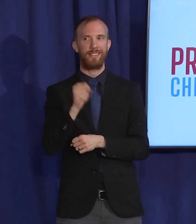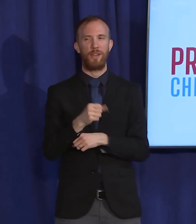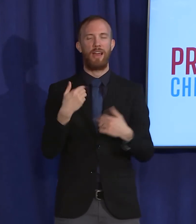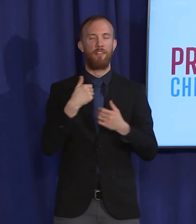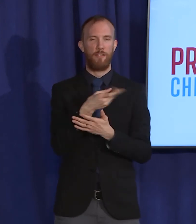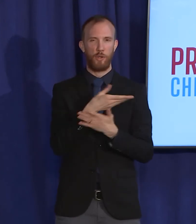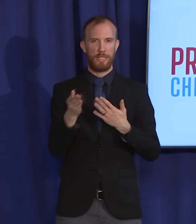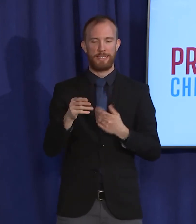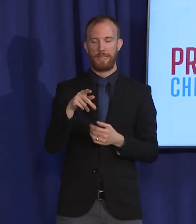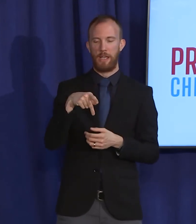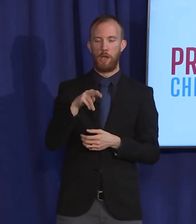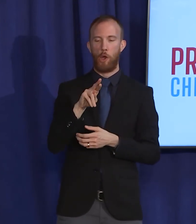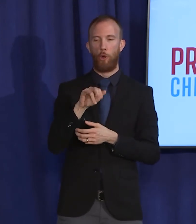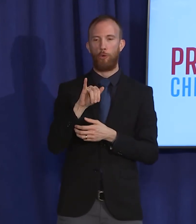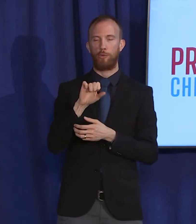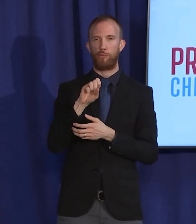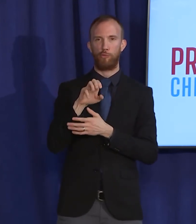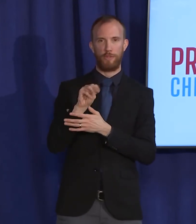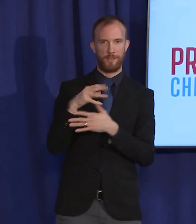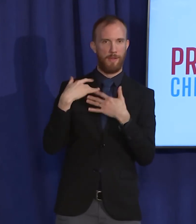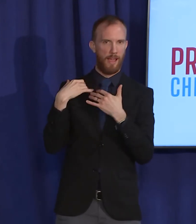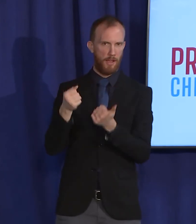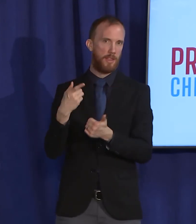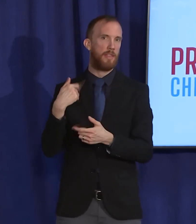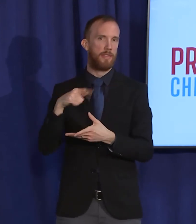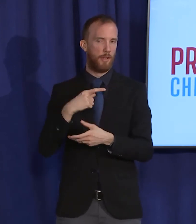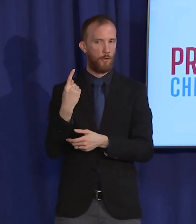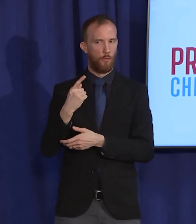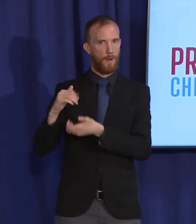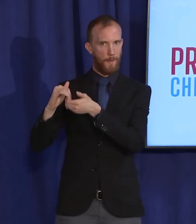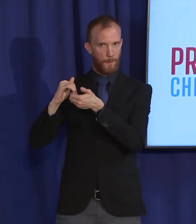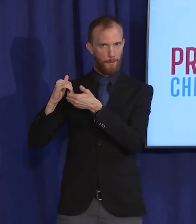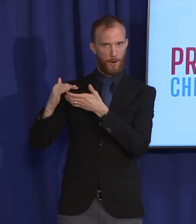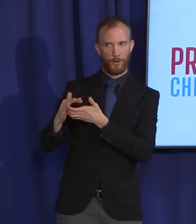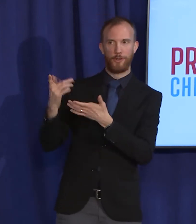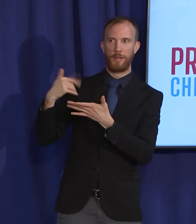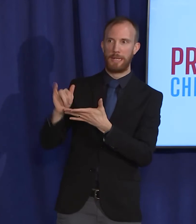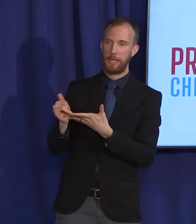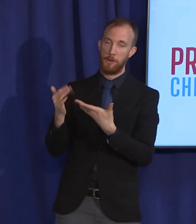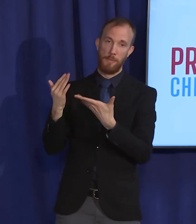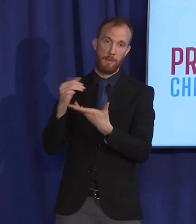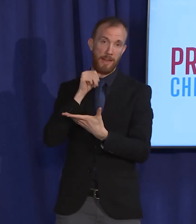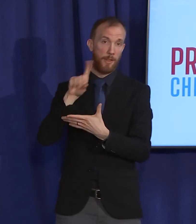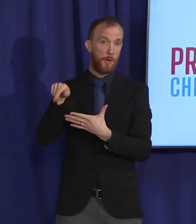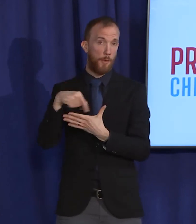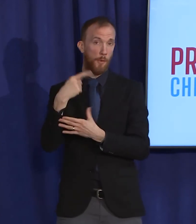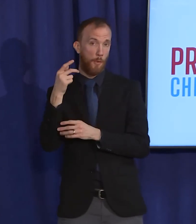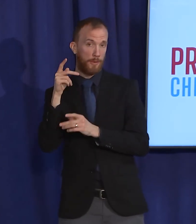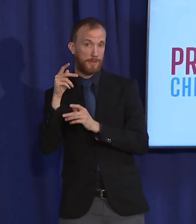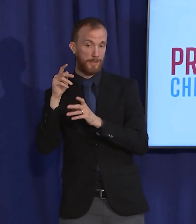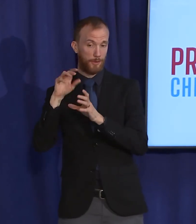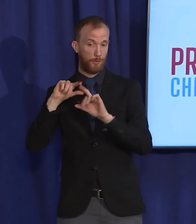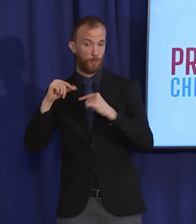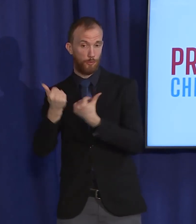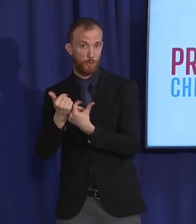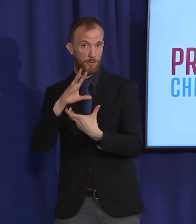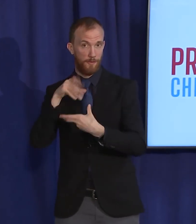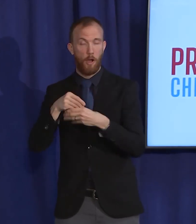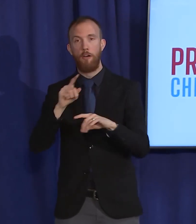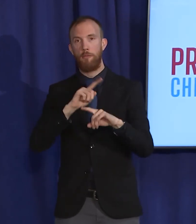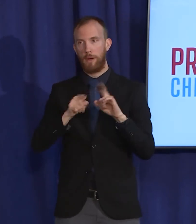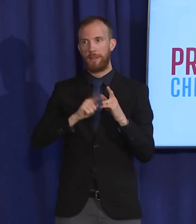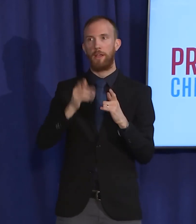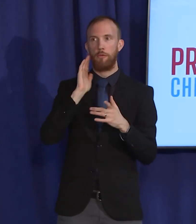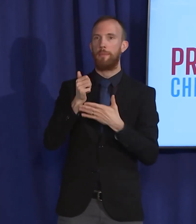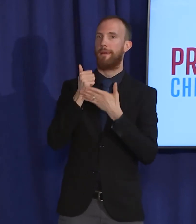be part of mass vaccination efforts. They may not be the only one, but they are part of what is happening related